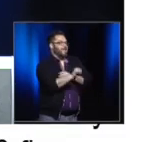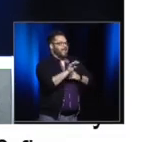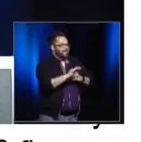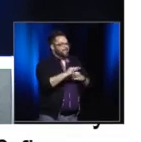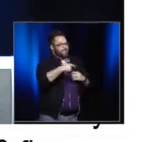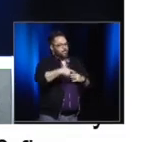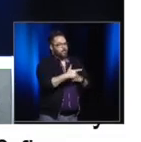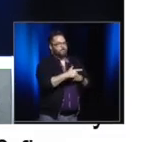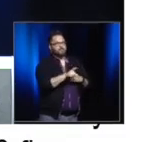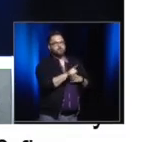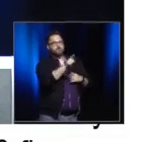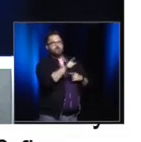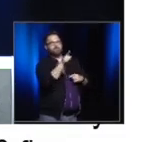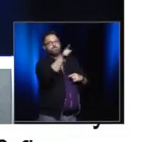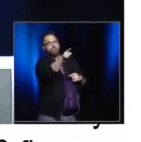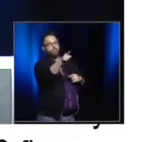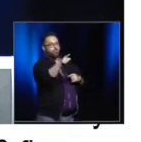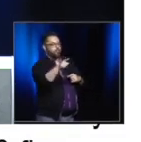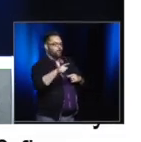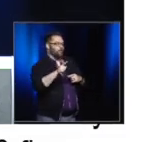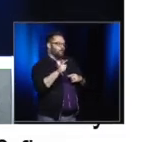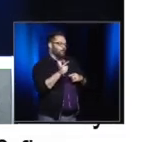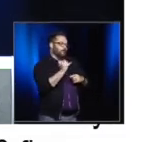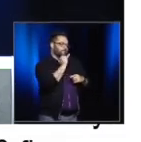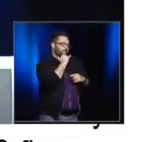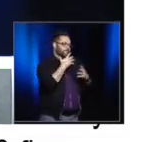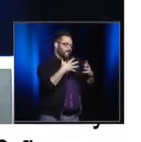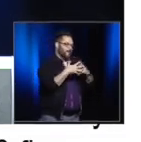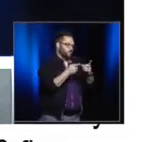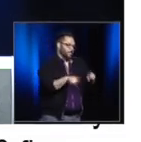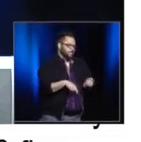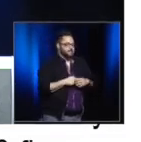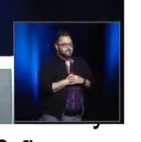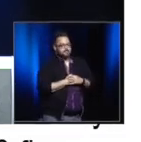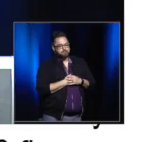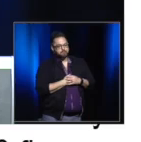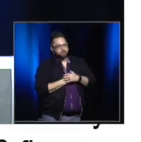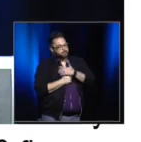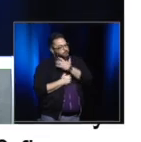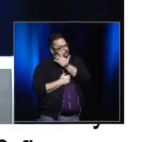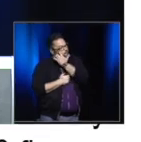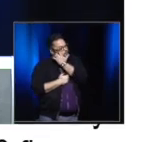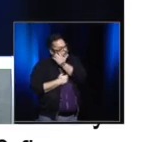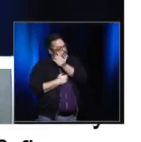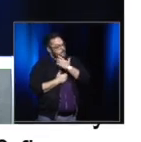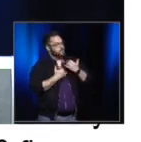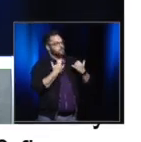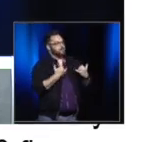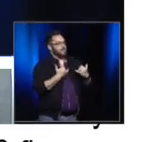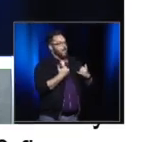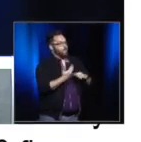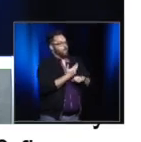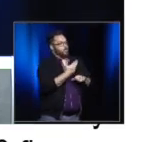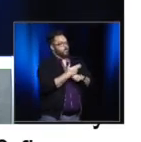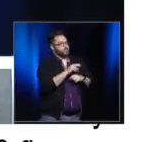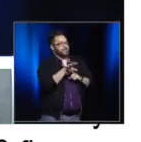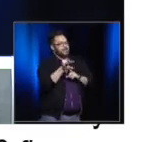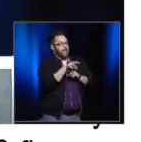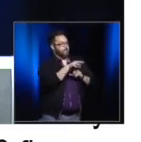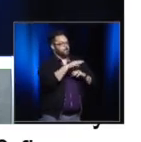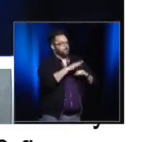protected zones. After many years of delays, as often happens, cameras are finally on fishing